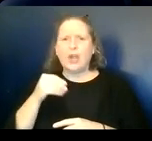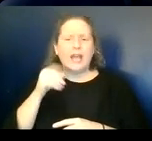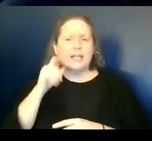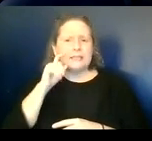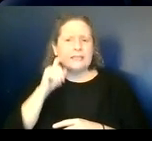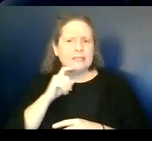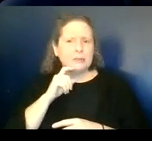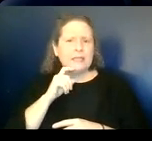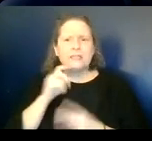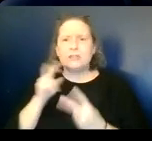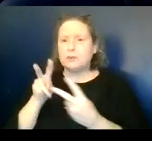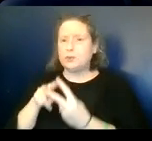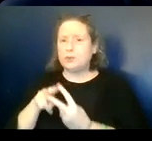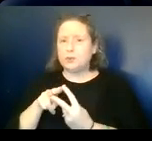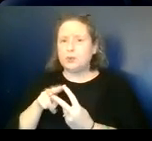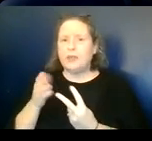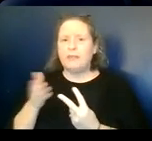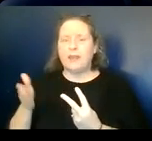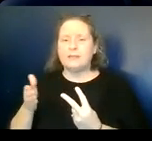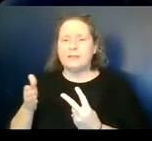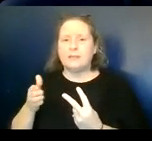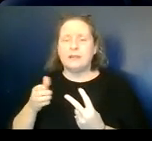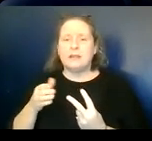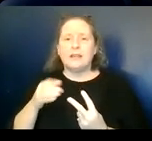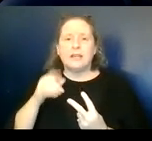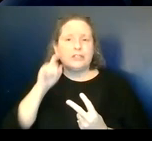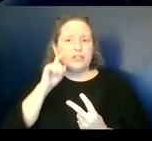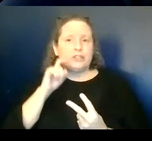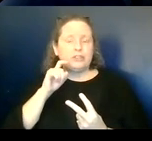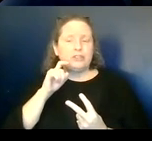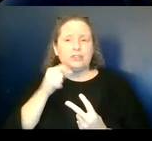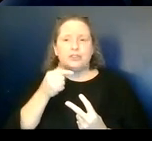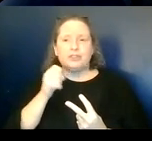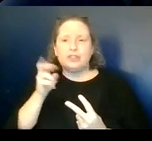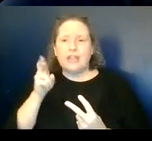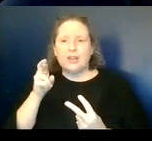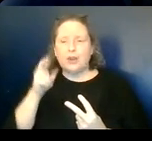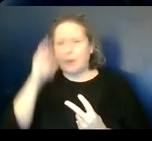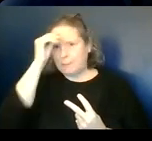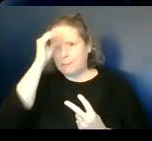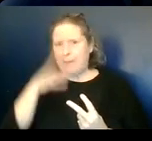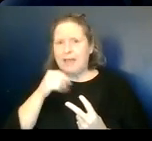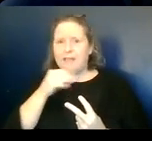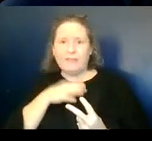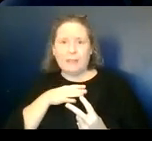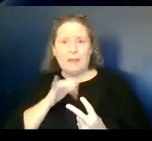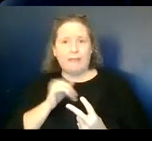two things. Gender is either male or female, and